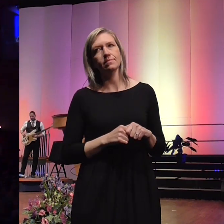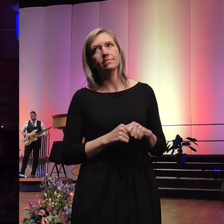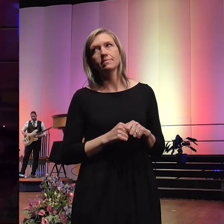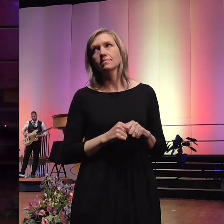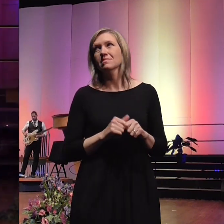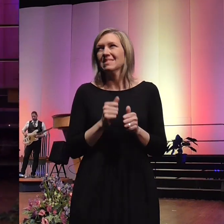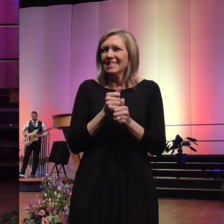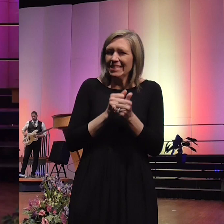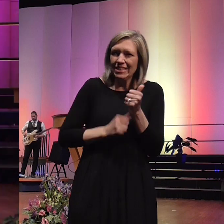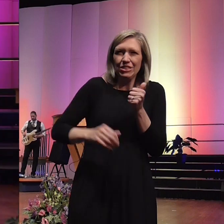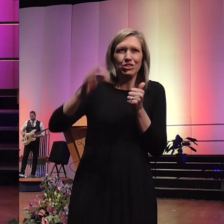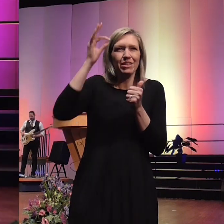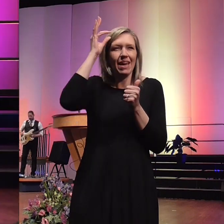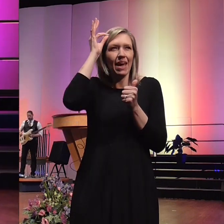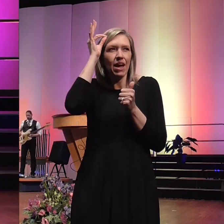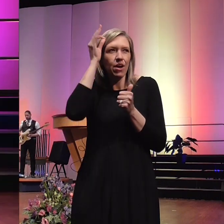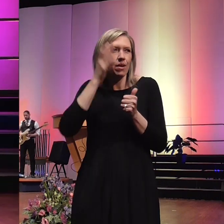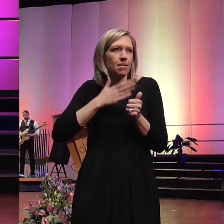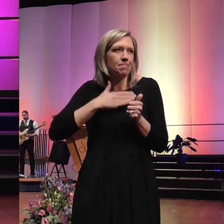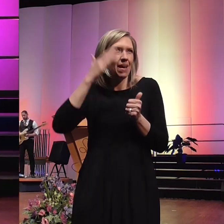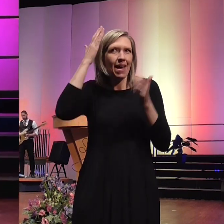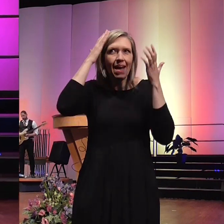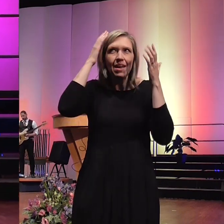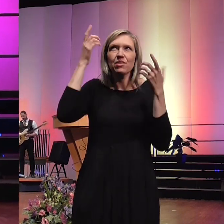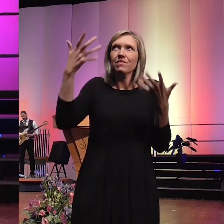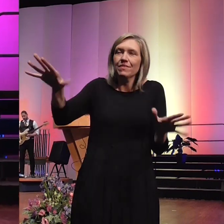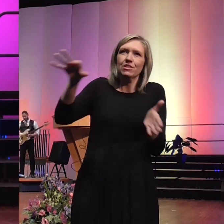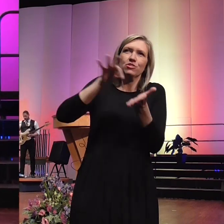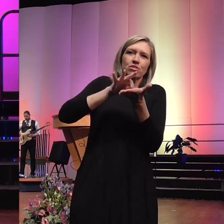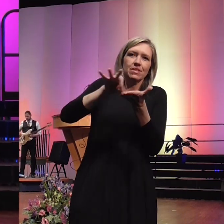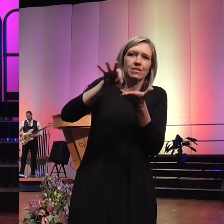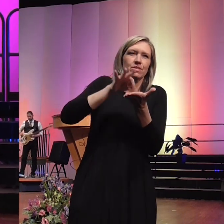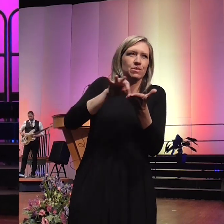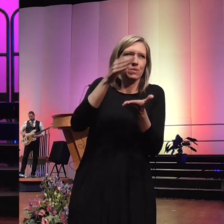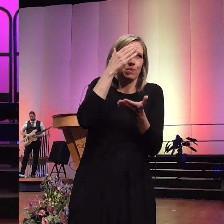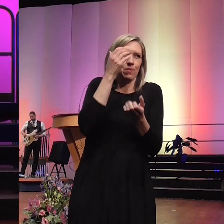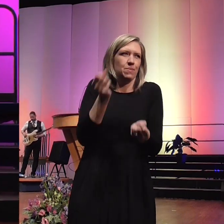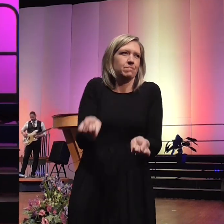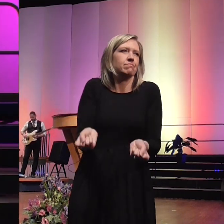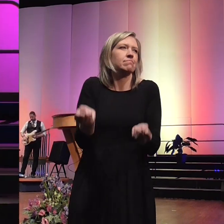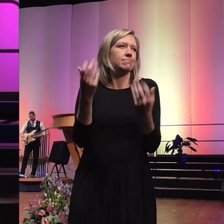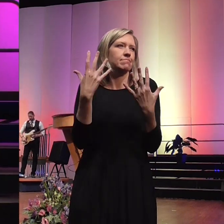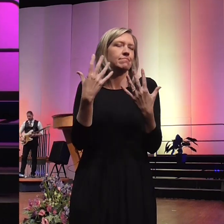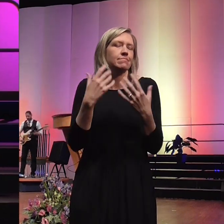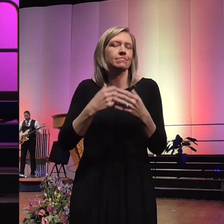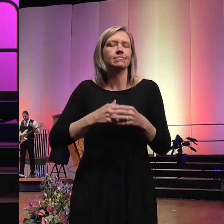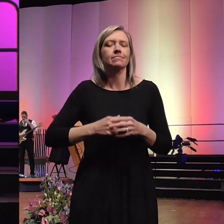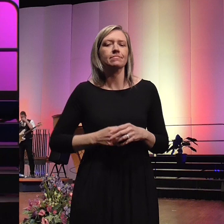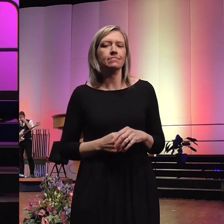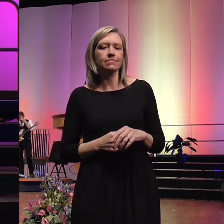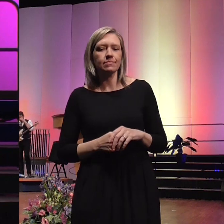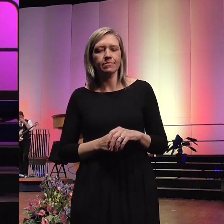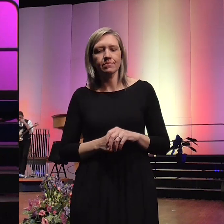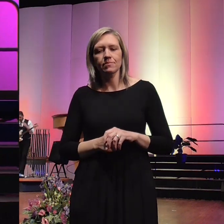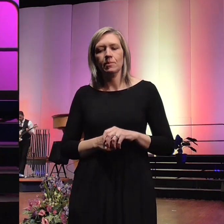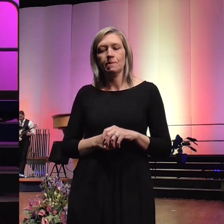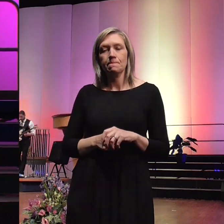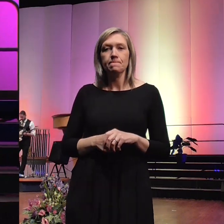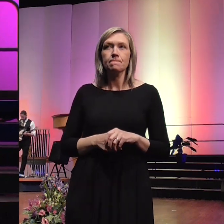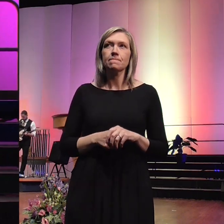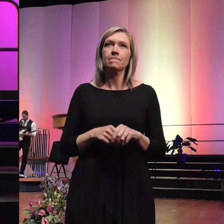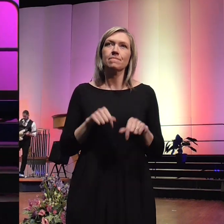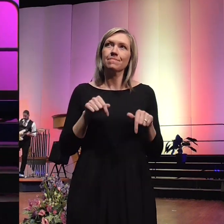and every hair on my head, you've counted them all.